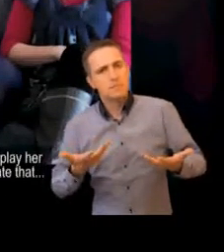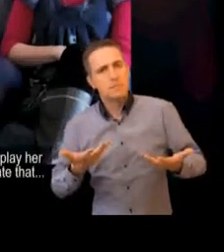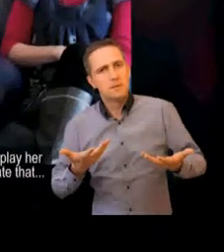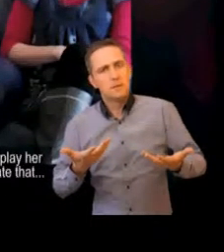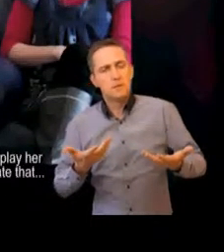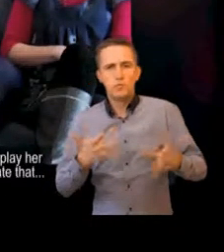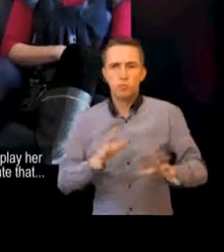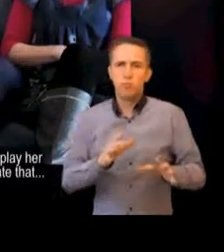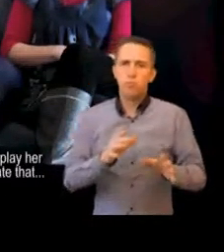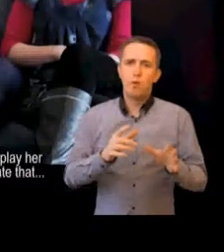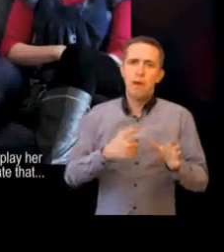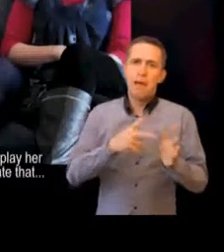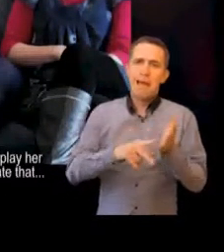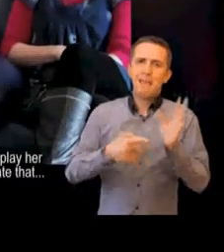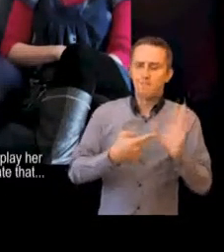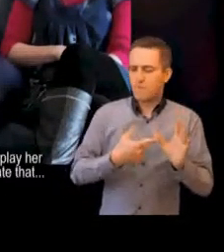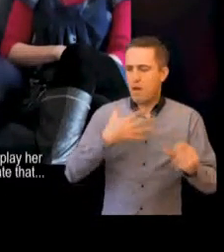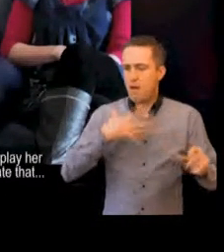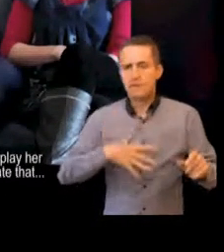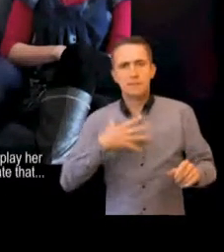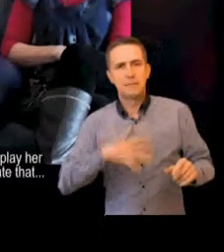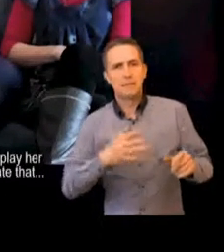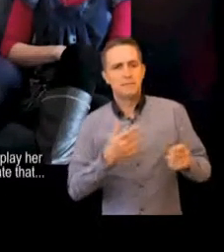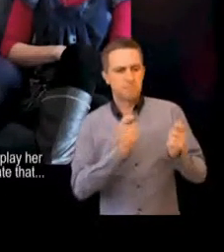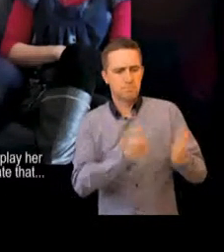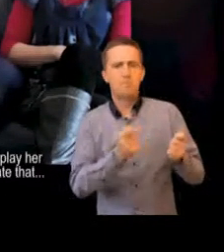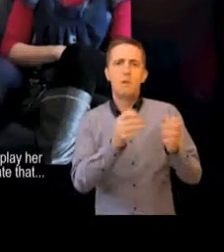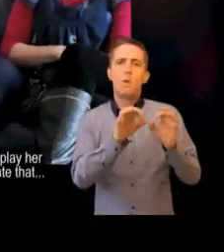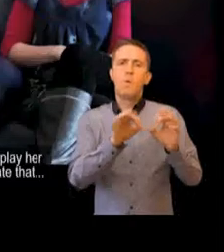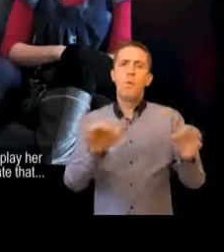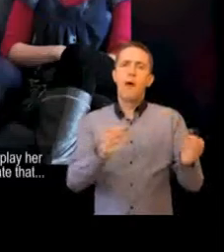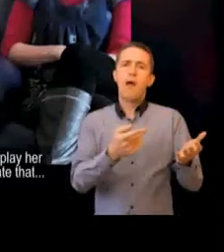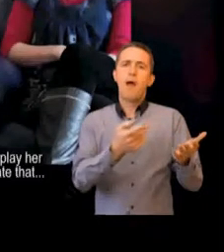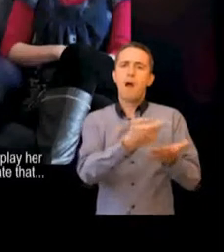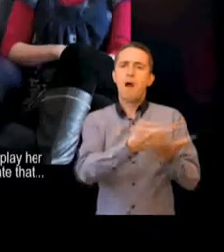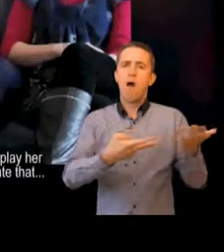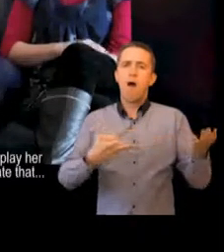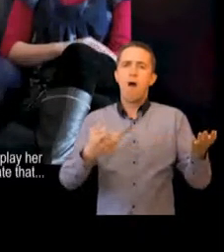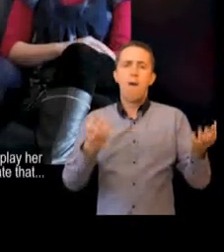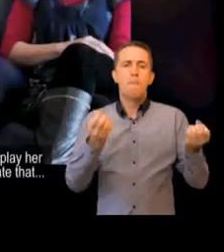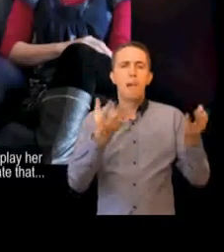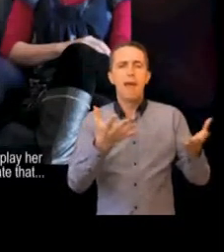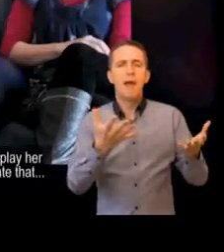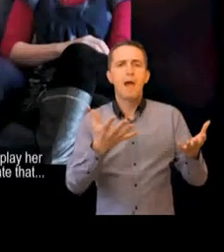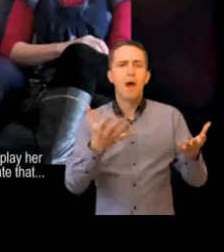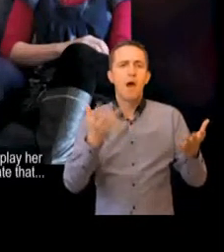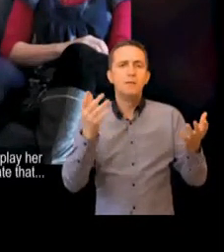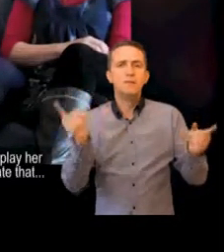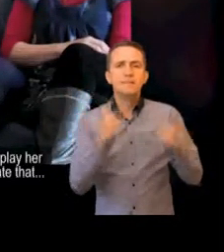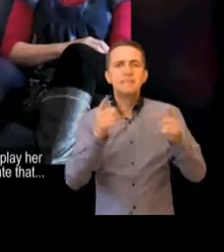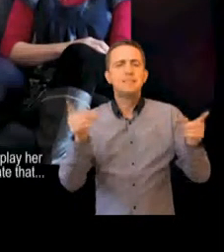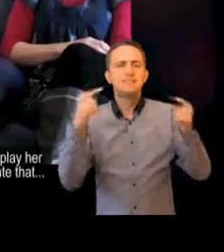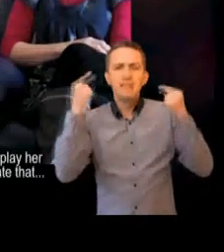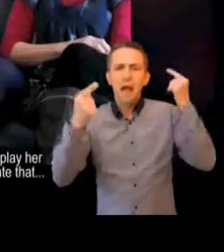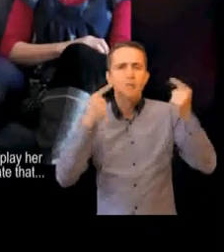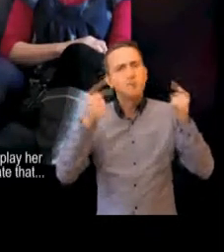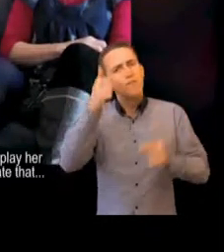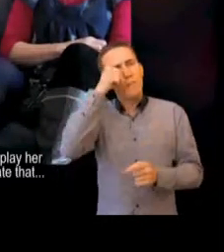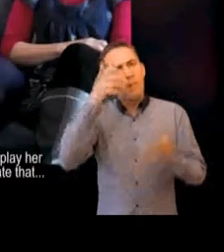in the very beginning, sort of our first year of life. Everything just was, because of our vision loss, our other senses